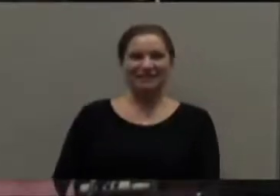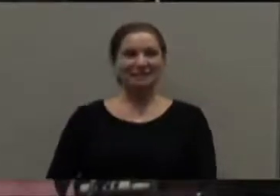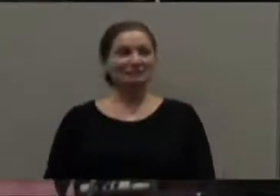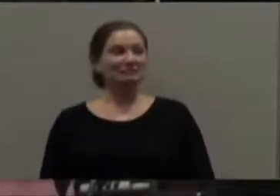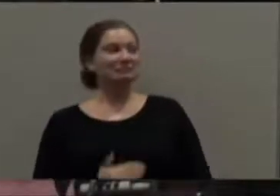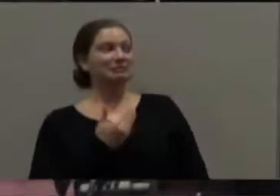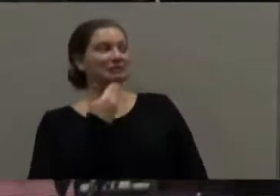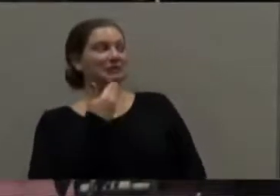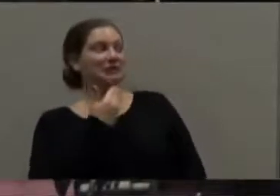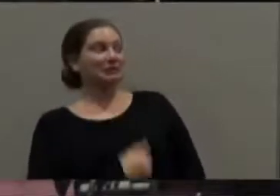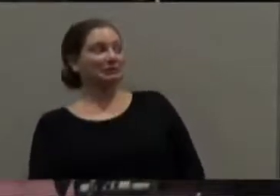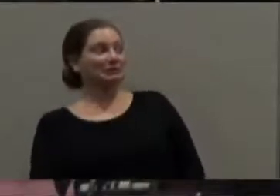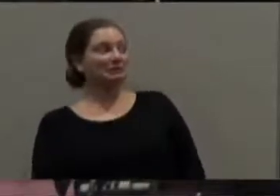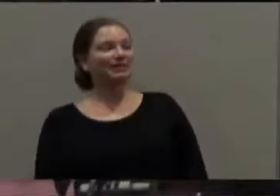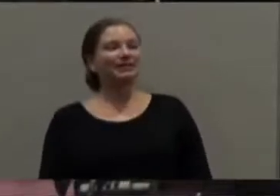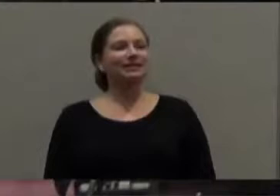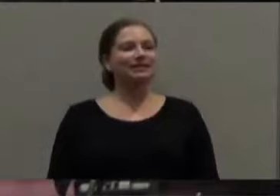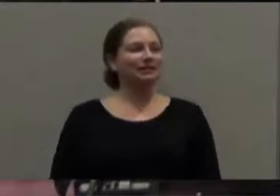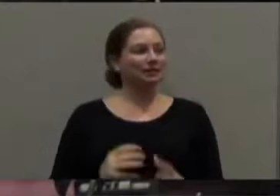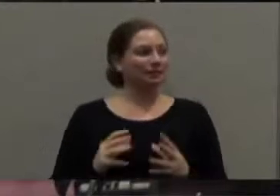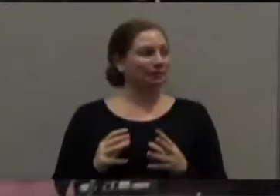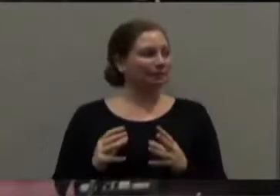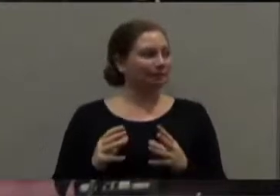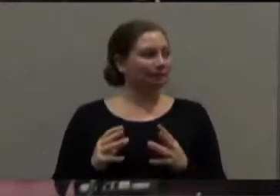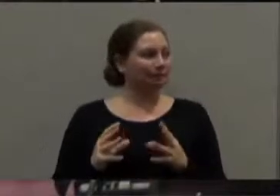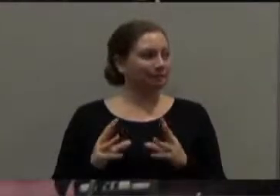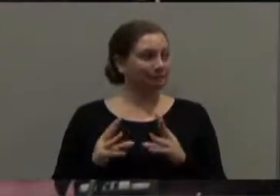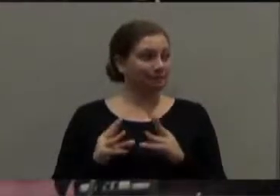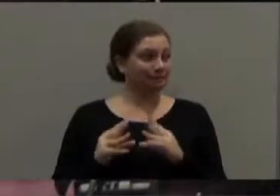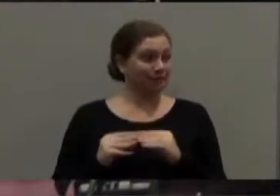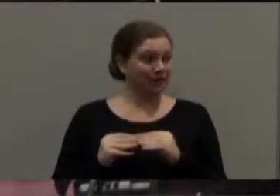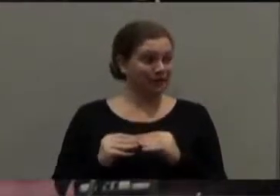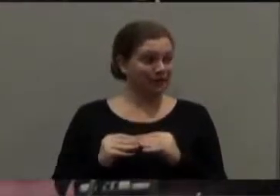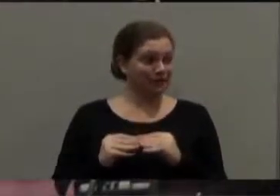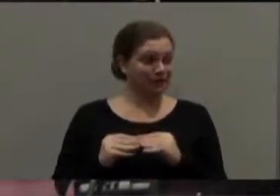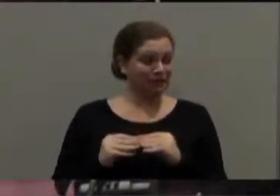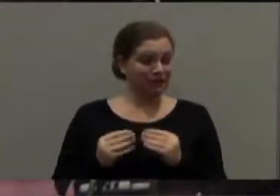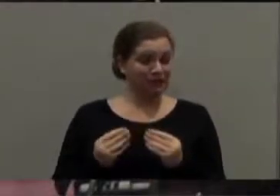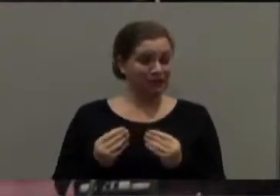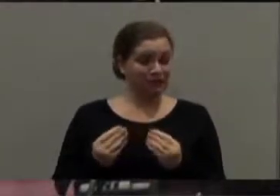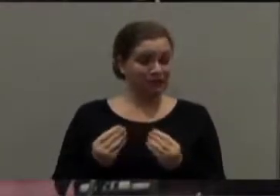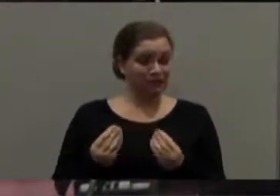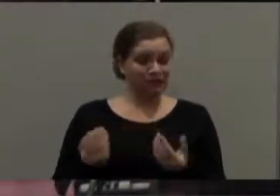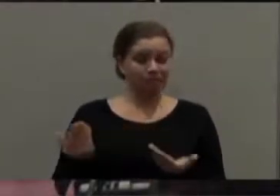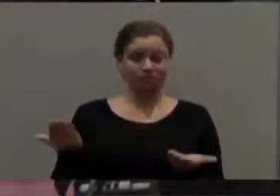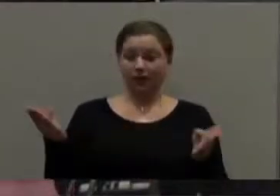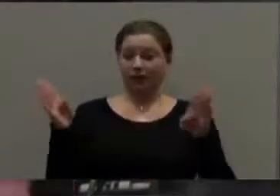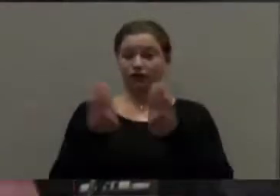Meeting adjourned. Right, so meeting adjourned.